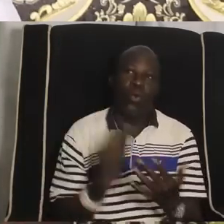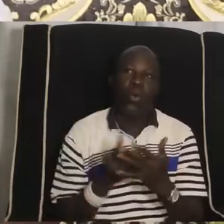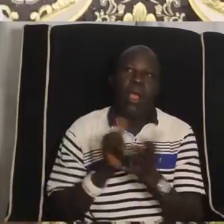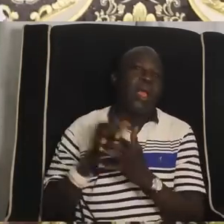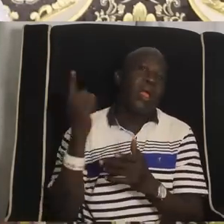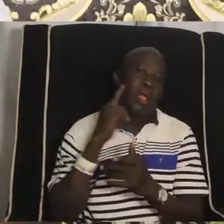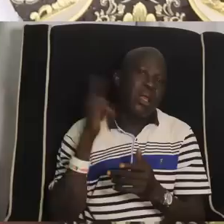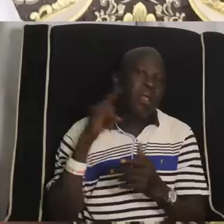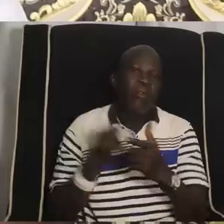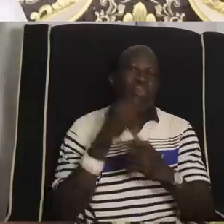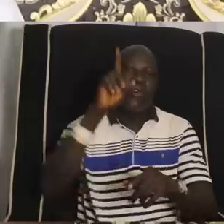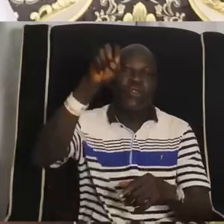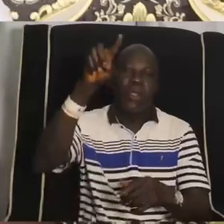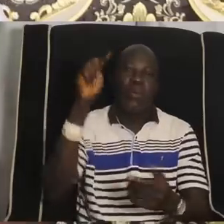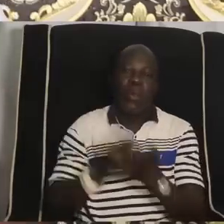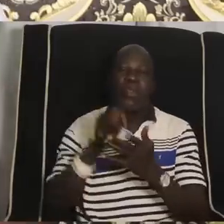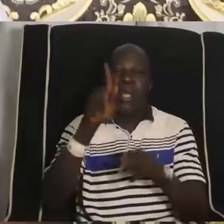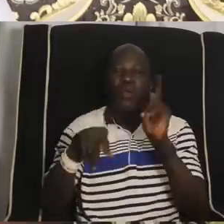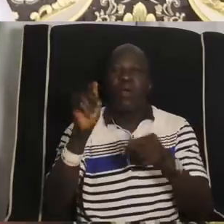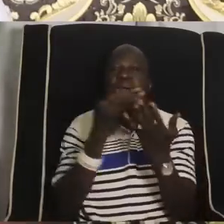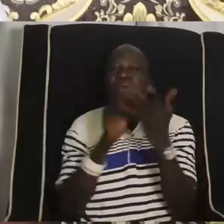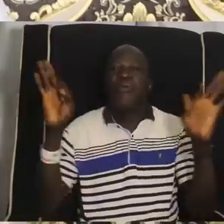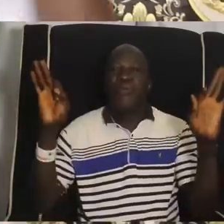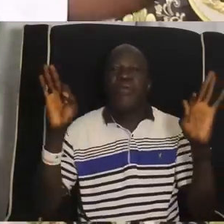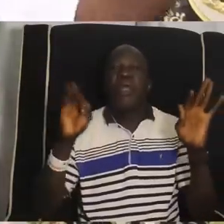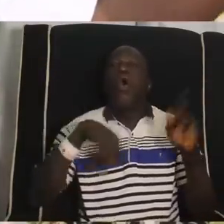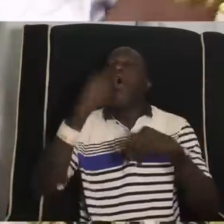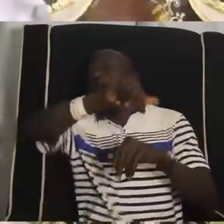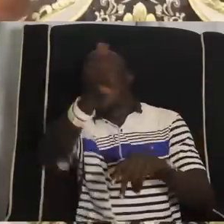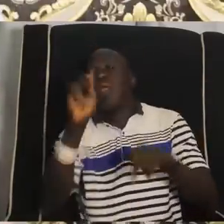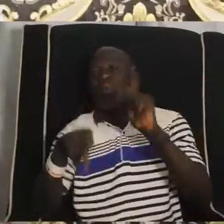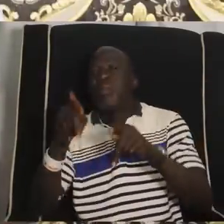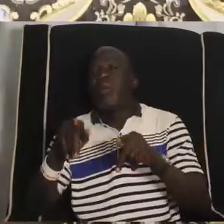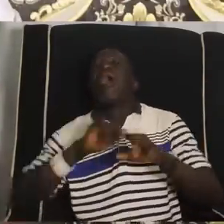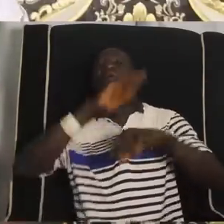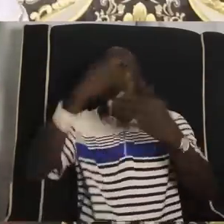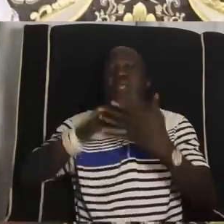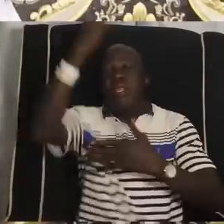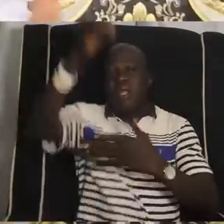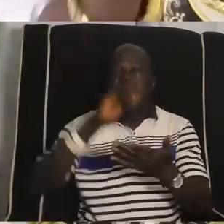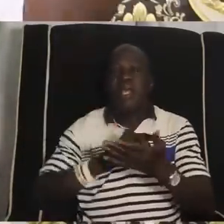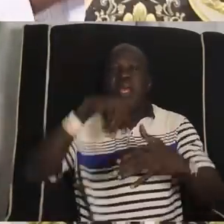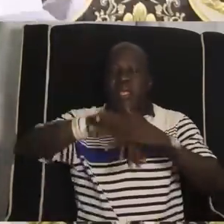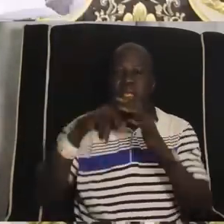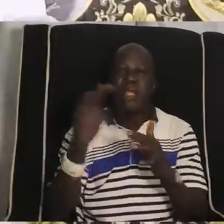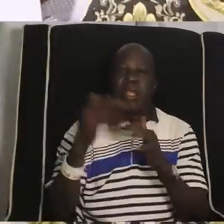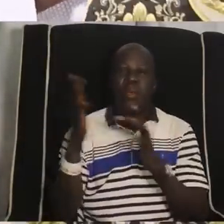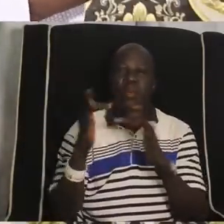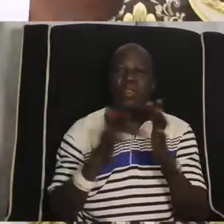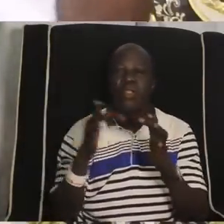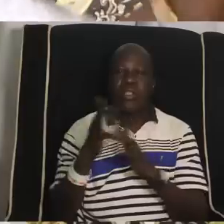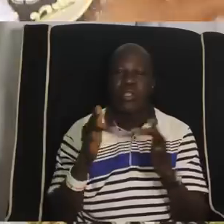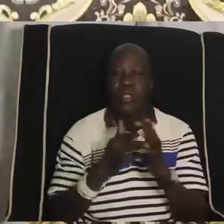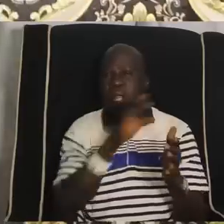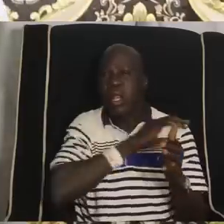All the people that have here in the first of the people that call is free. I could give a man to be nice. Tell your Lara Monday, come and tell